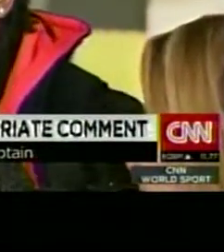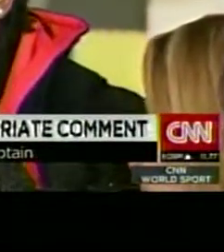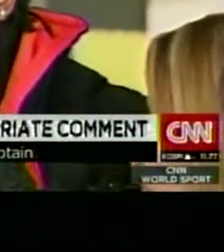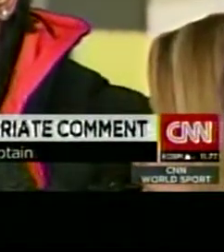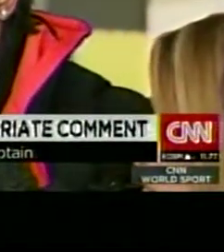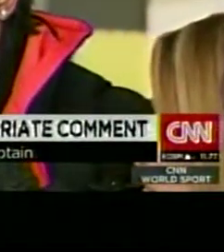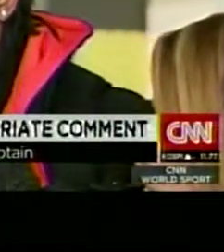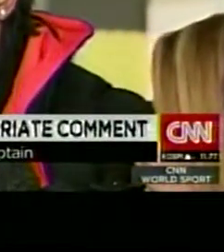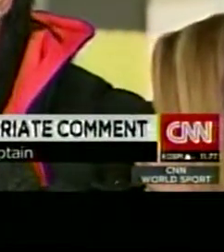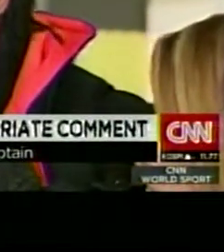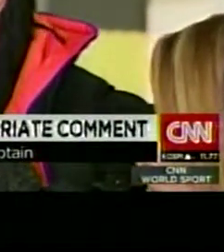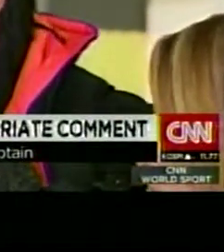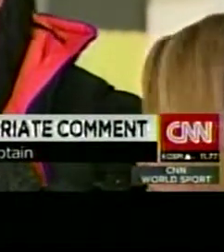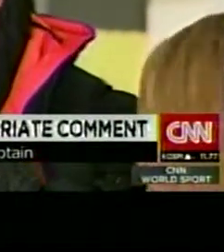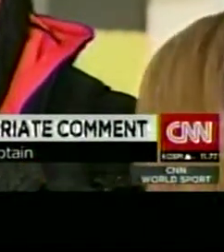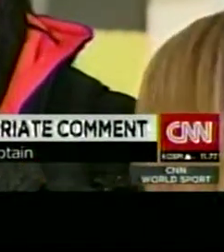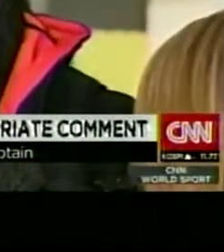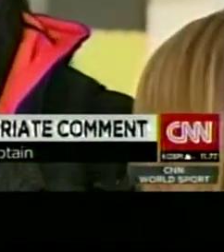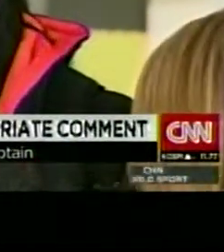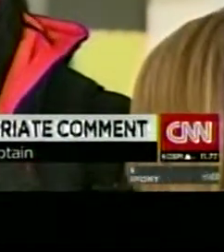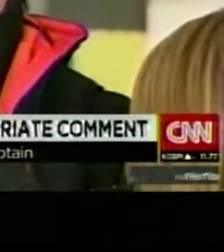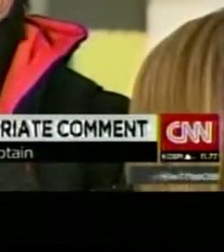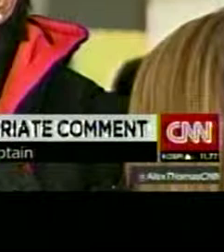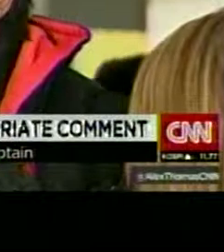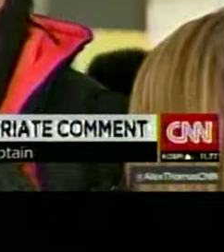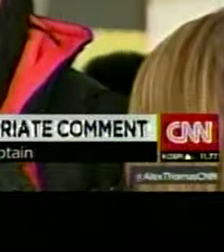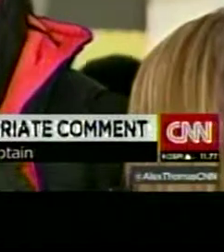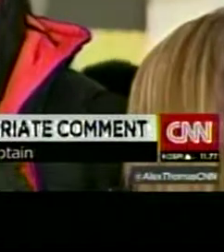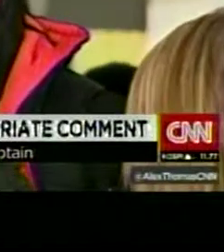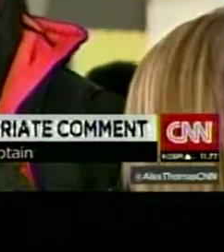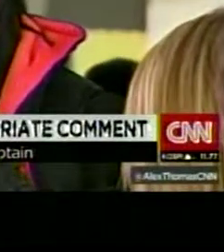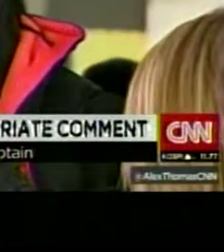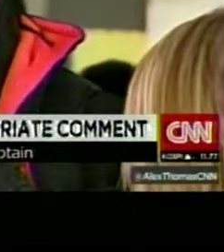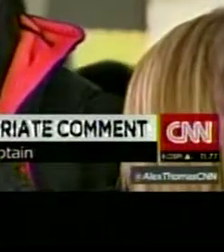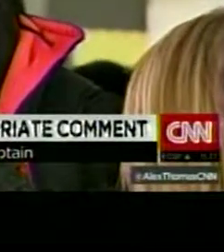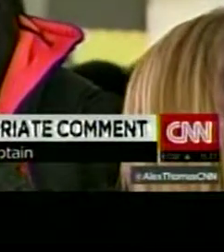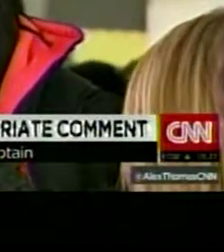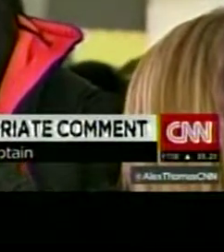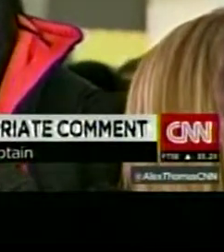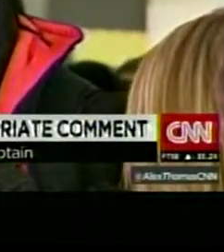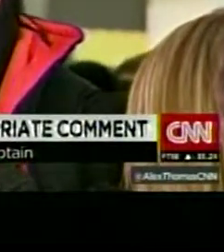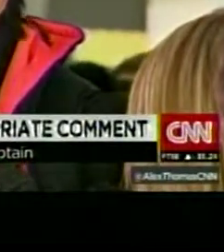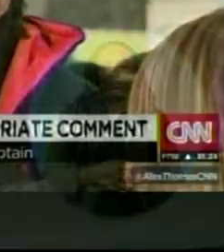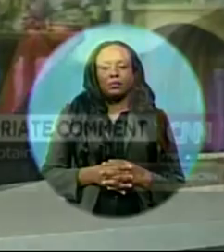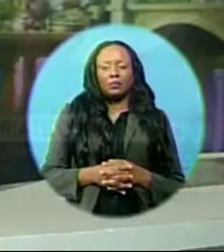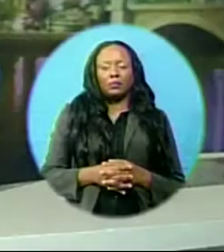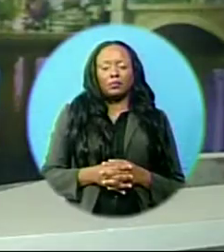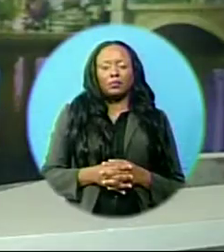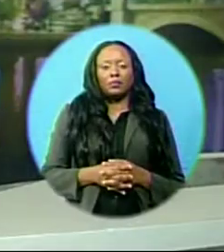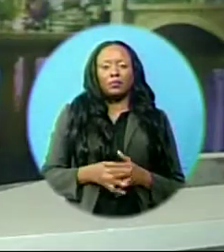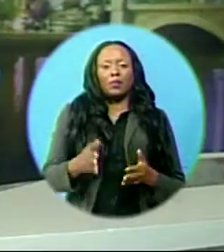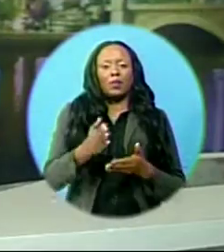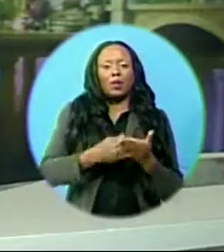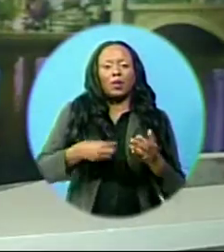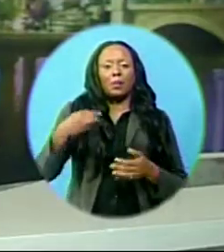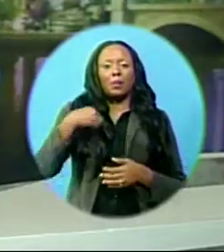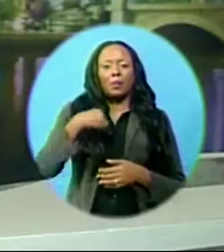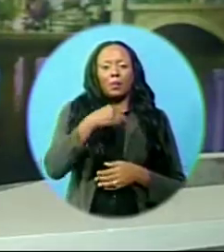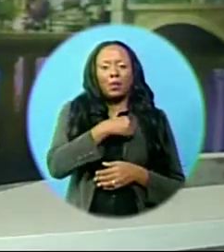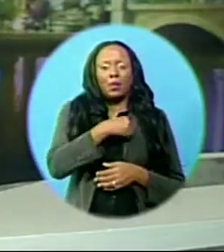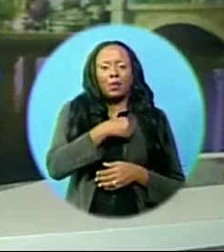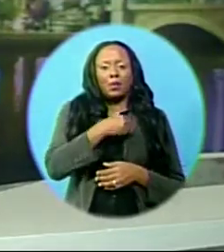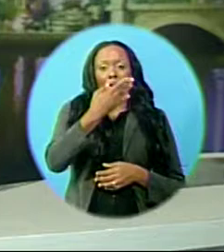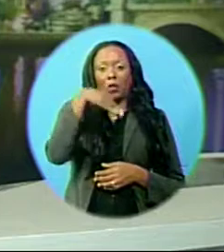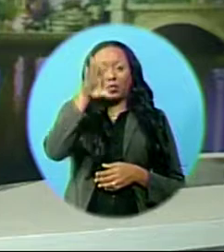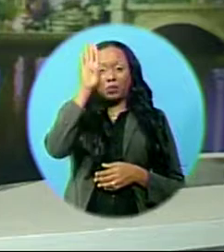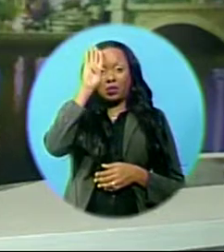Australia, even though it is widely rumored that Big Bash management may prevent him from playing next season. While some members of the Australian public